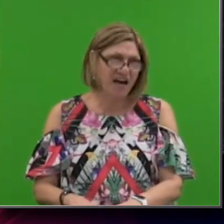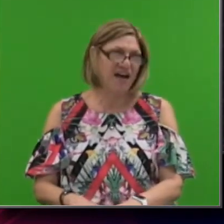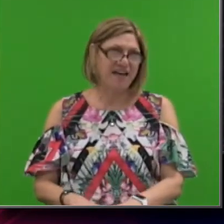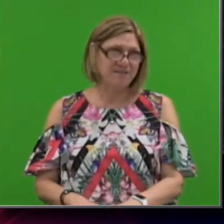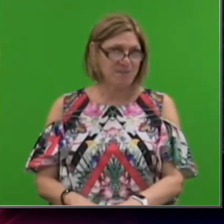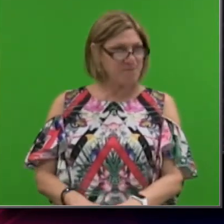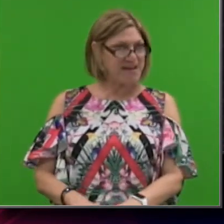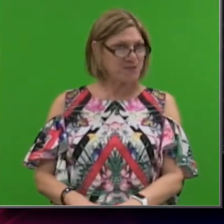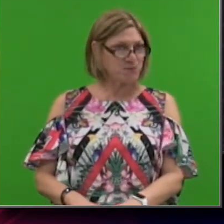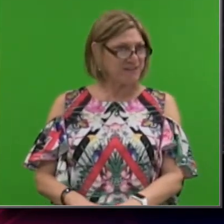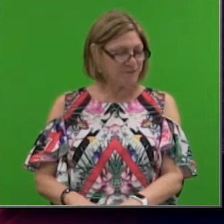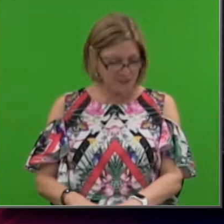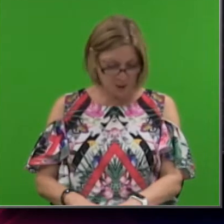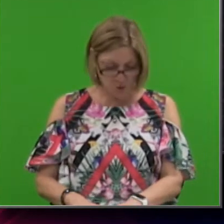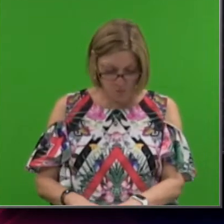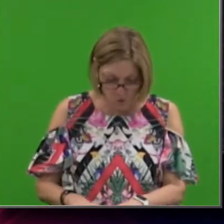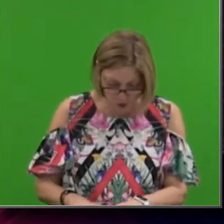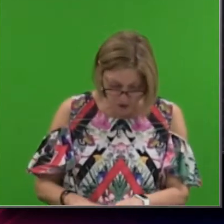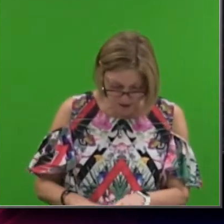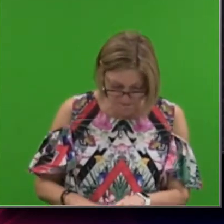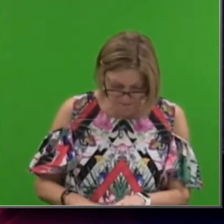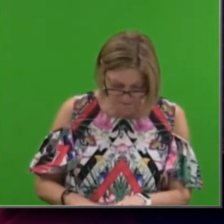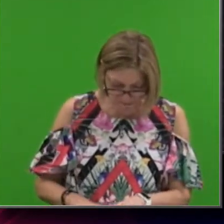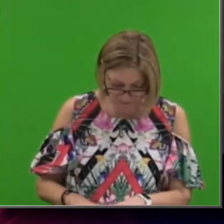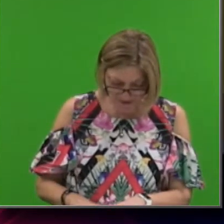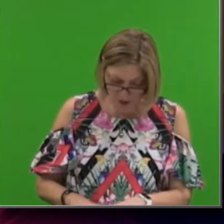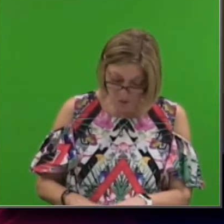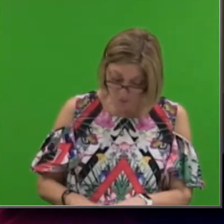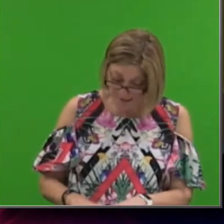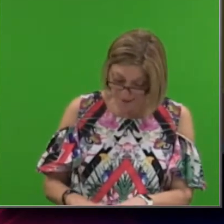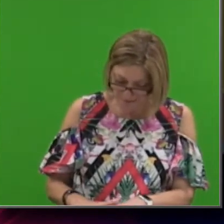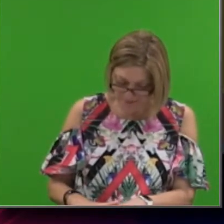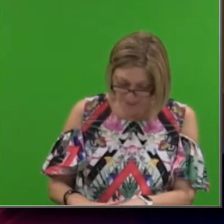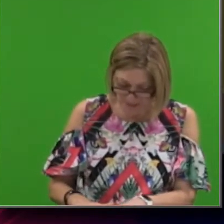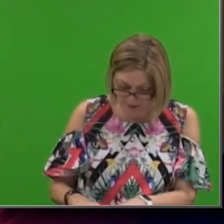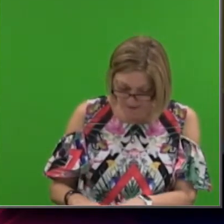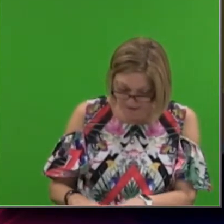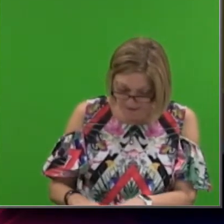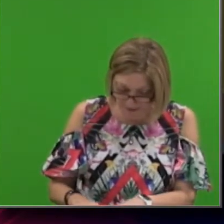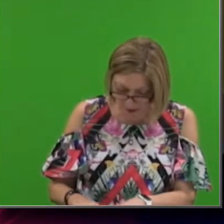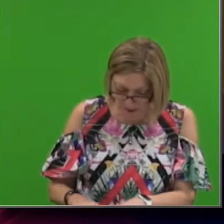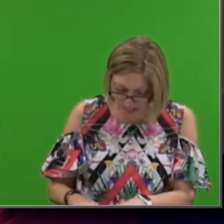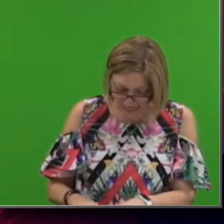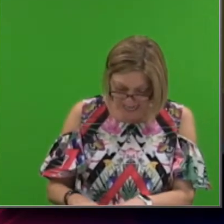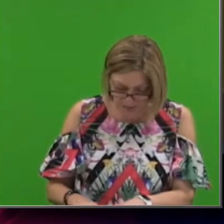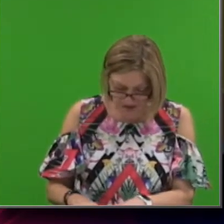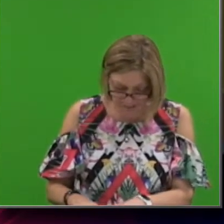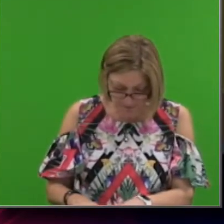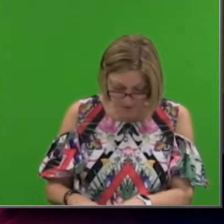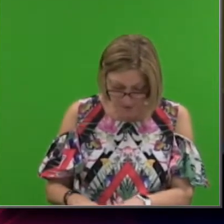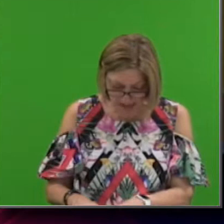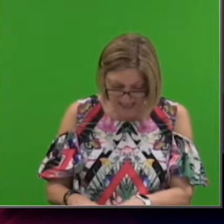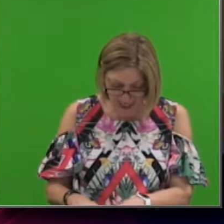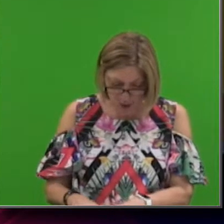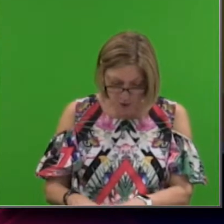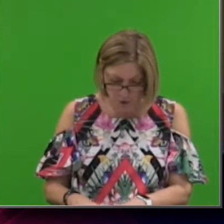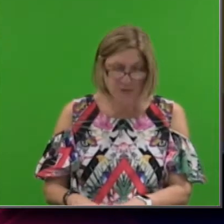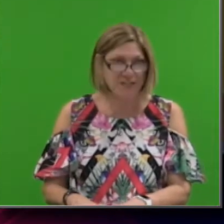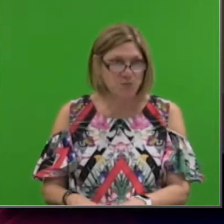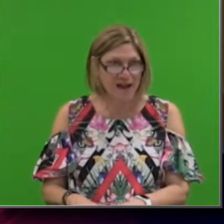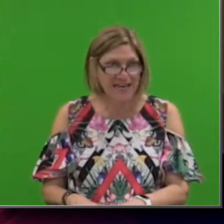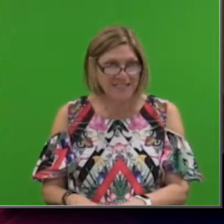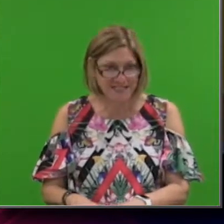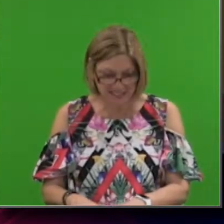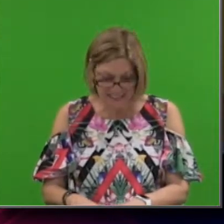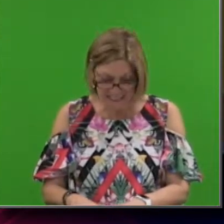that I am the best weaver in the world." Well, there was a puff of smoke, and when it blew away, who